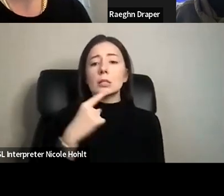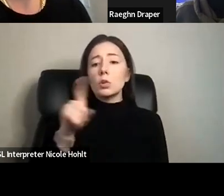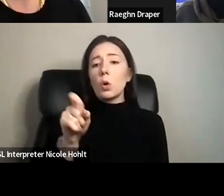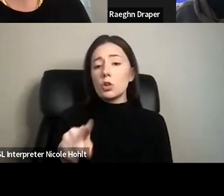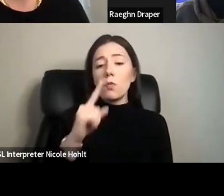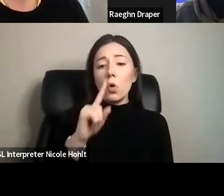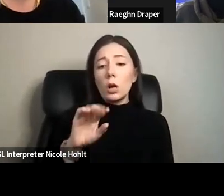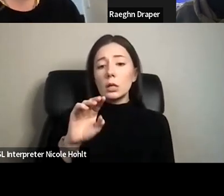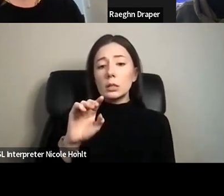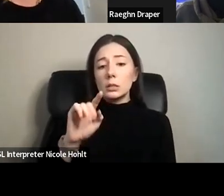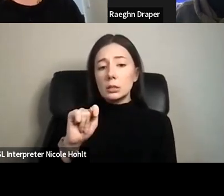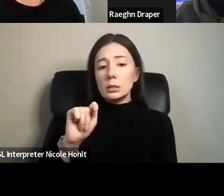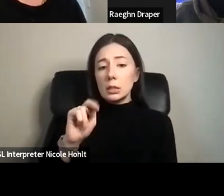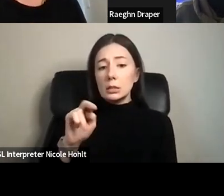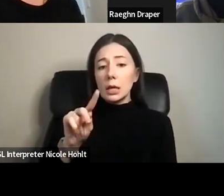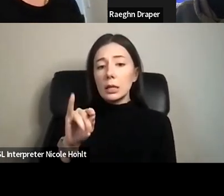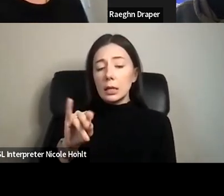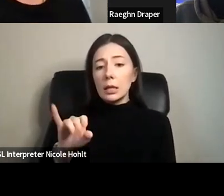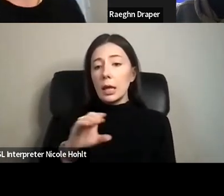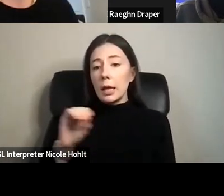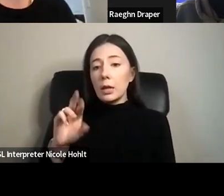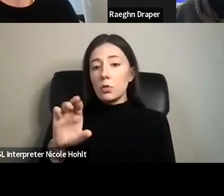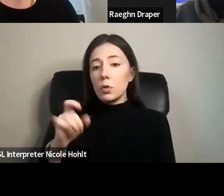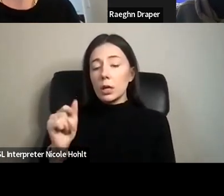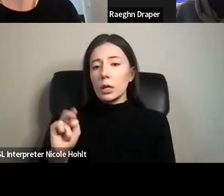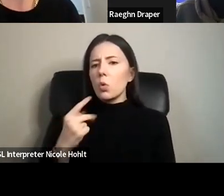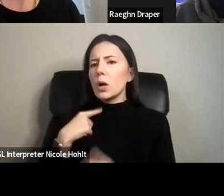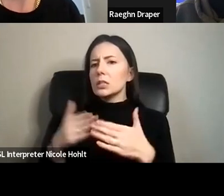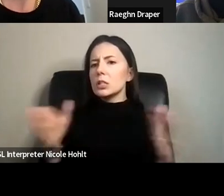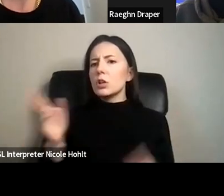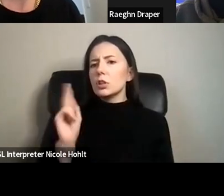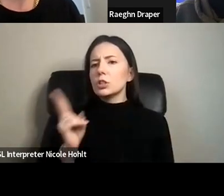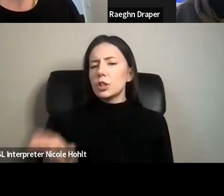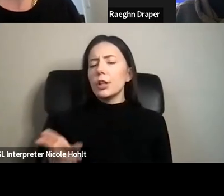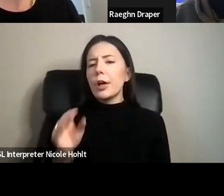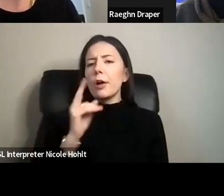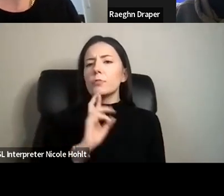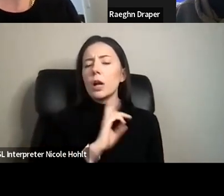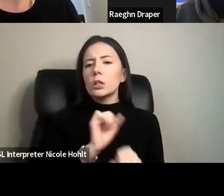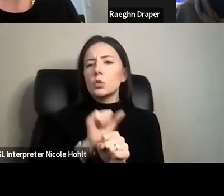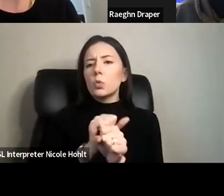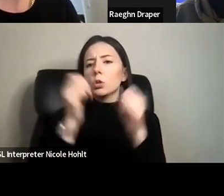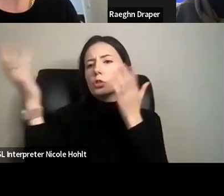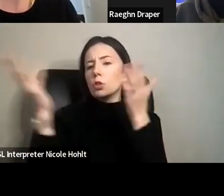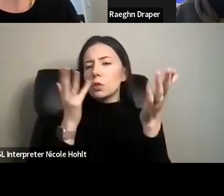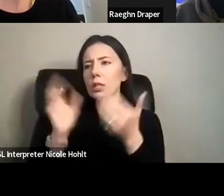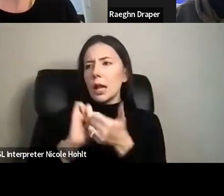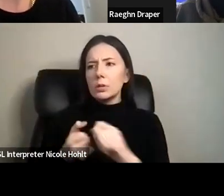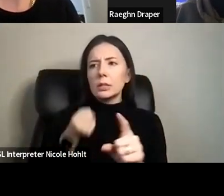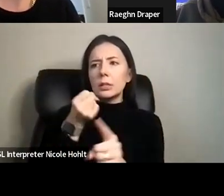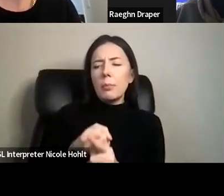Nataki and Raeghn. What is the general history of hospitality and how does that impact the restaurant workers